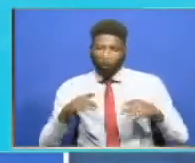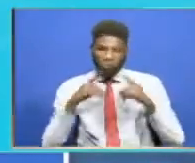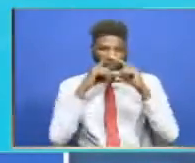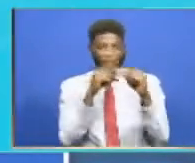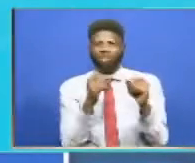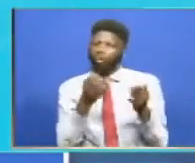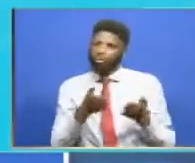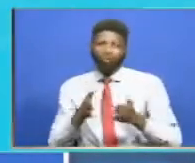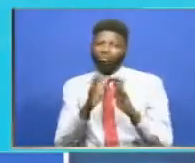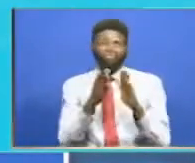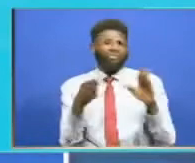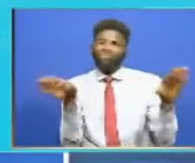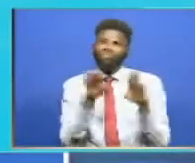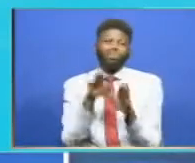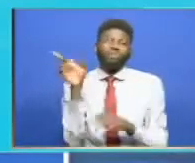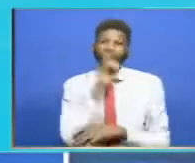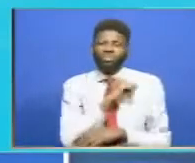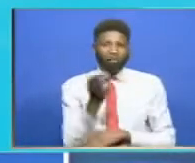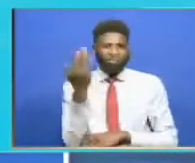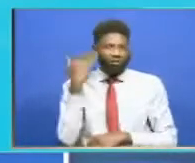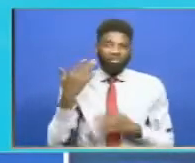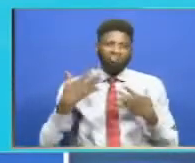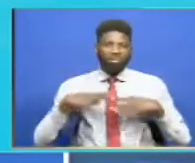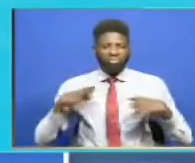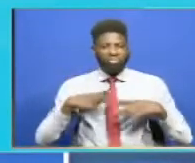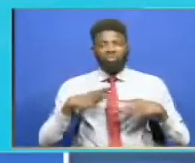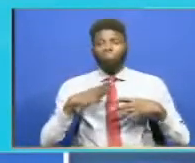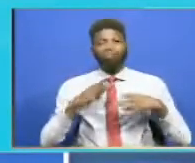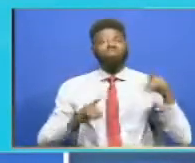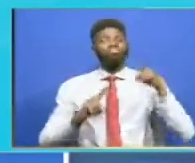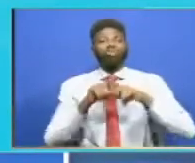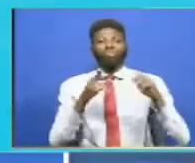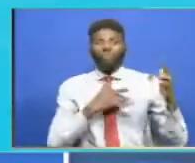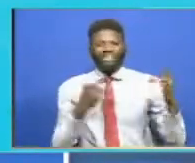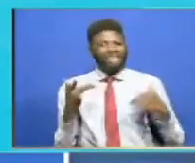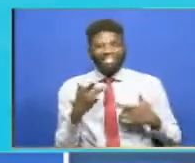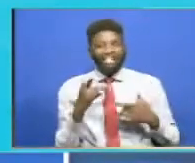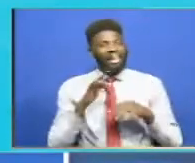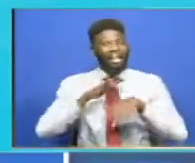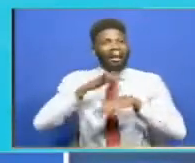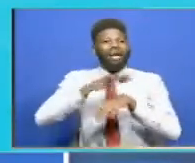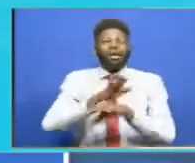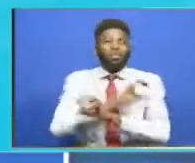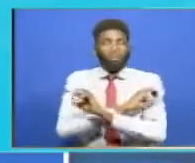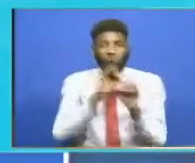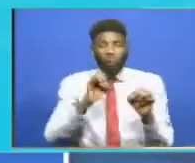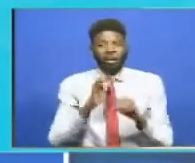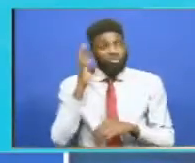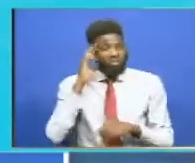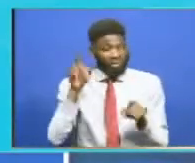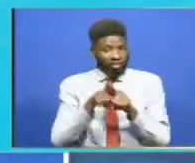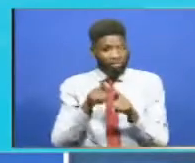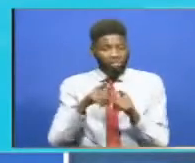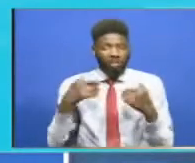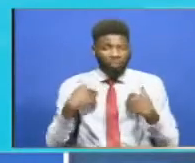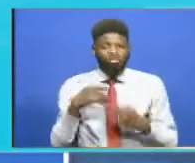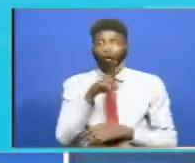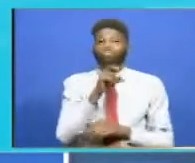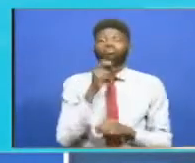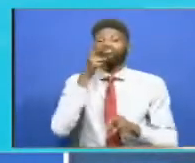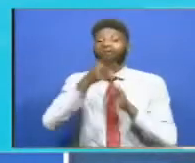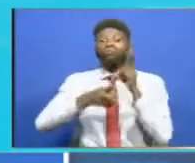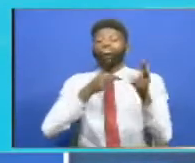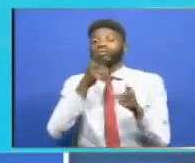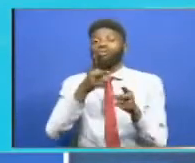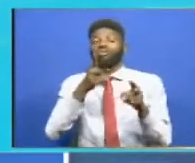never raised your concern in good time. Is it really possible? Do we have that time? Remember, we also have the 2022 general